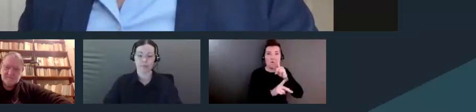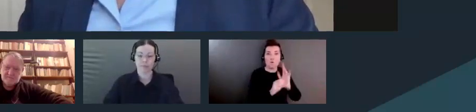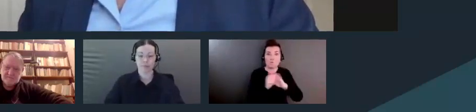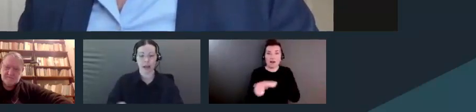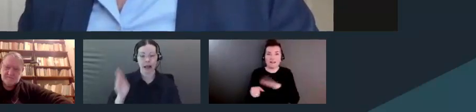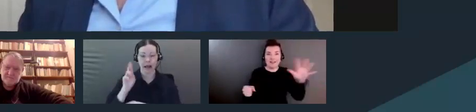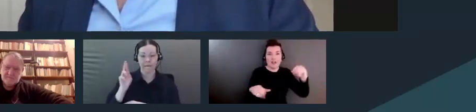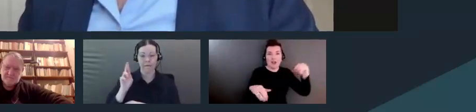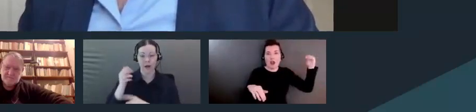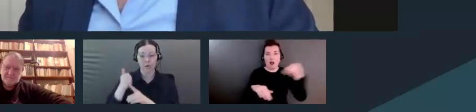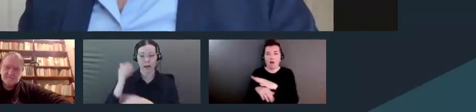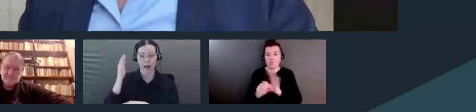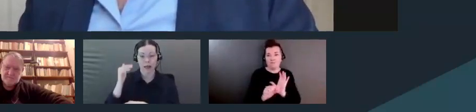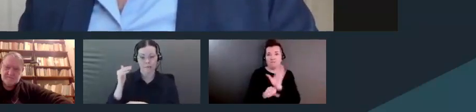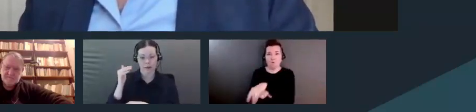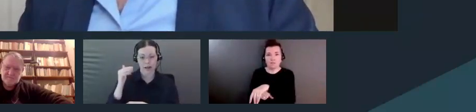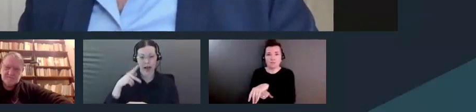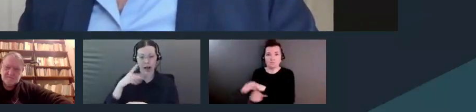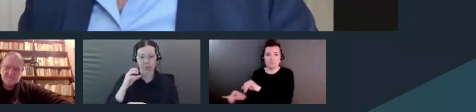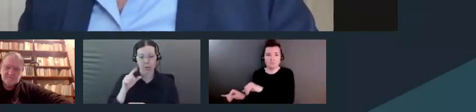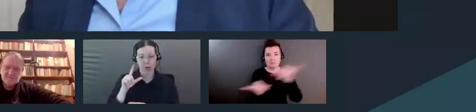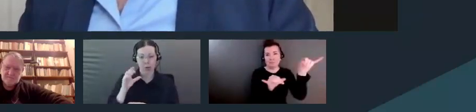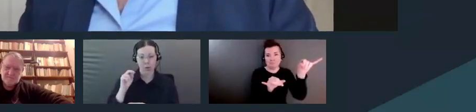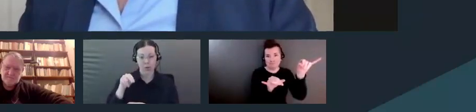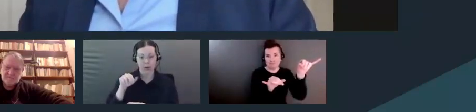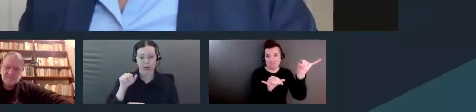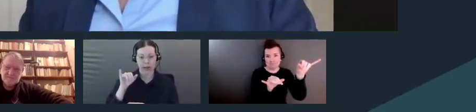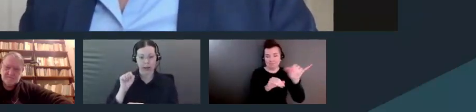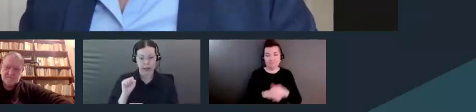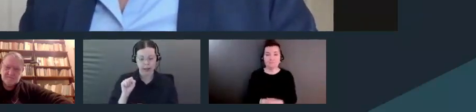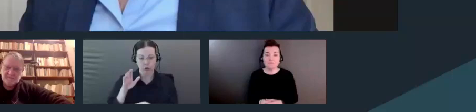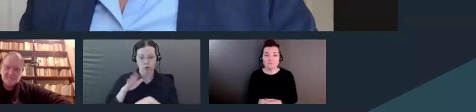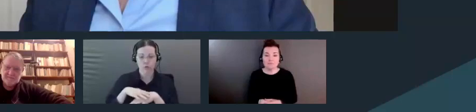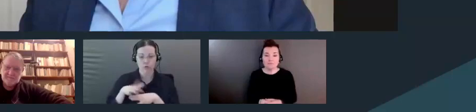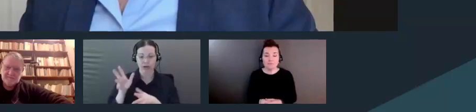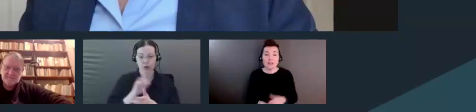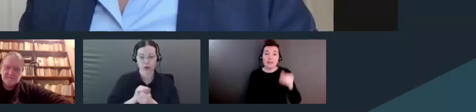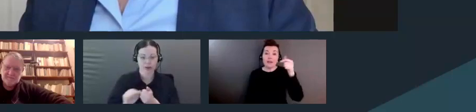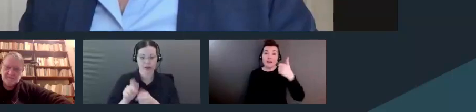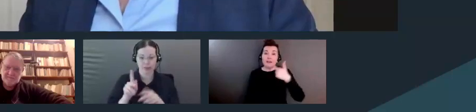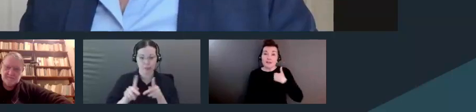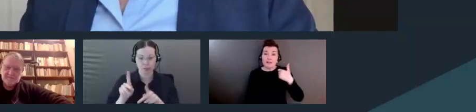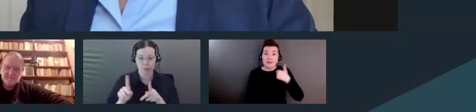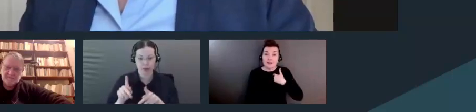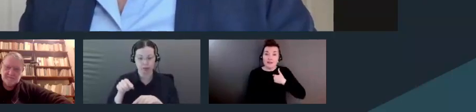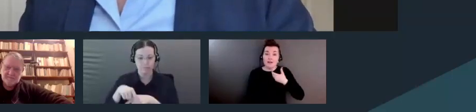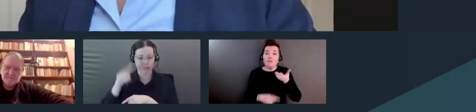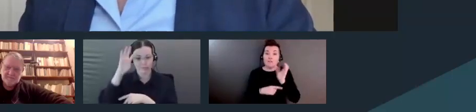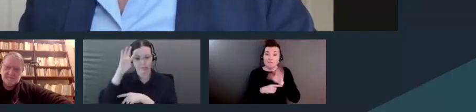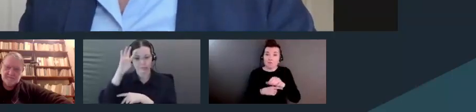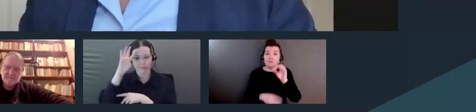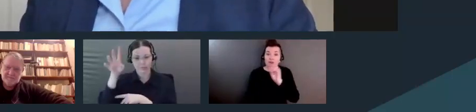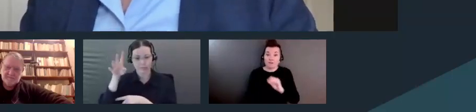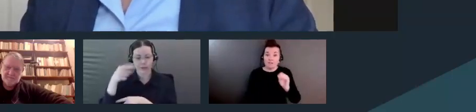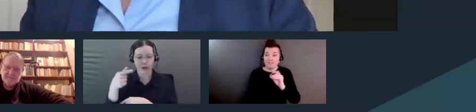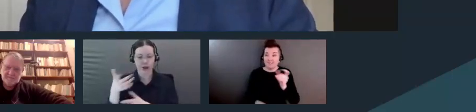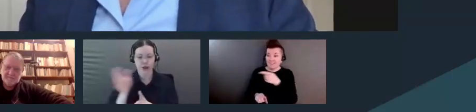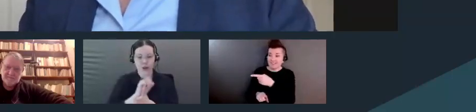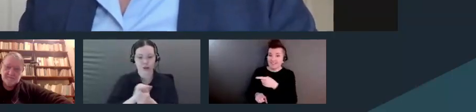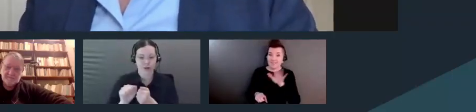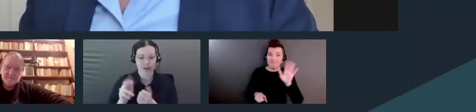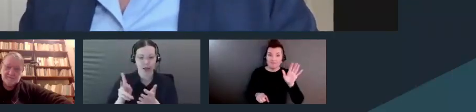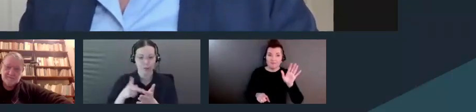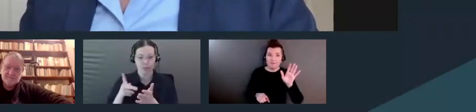Canada and its subordinate territorial government, which Canada legislates and directs, are attempting to destroy the national pattern of